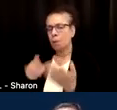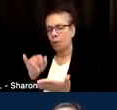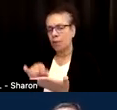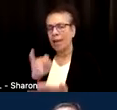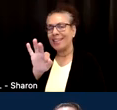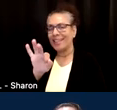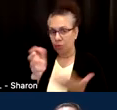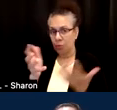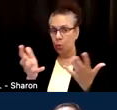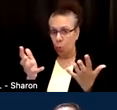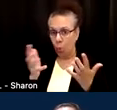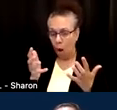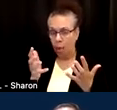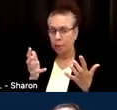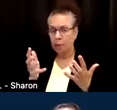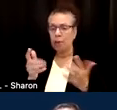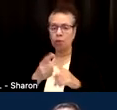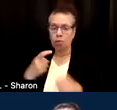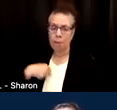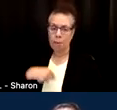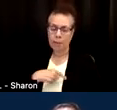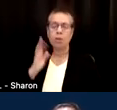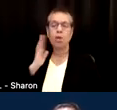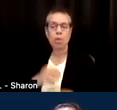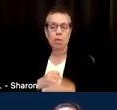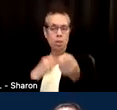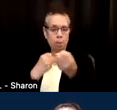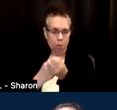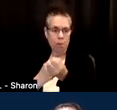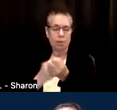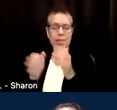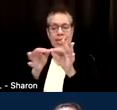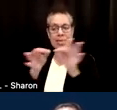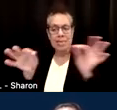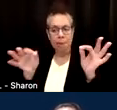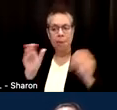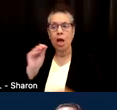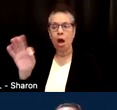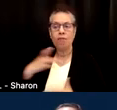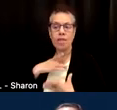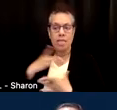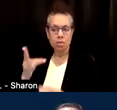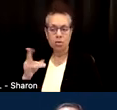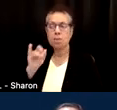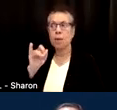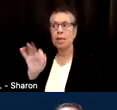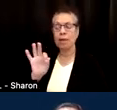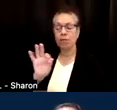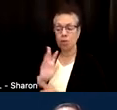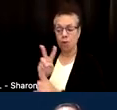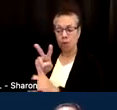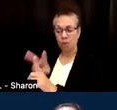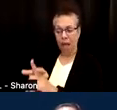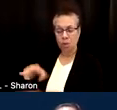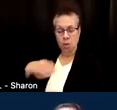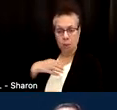want to get from us, and we can also sponsor statement of interest for those employees. But if the complaint was filed with us, please go